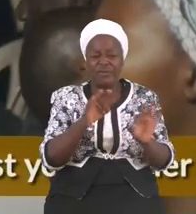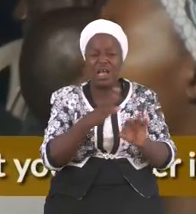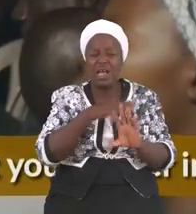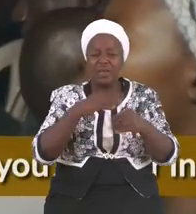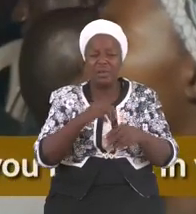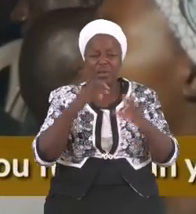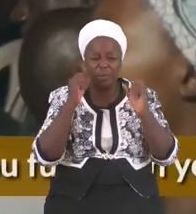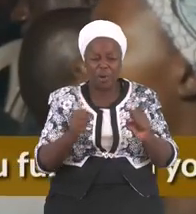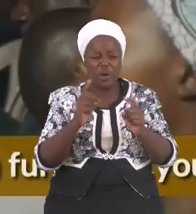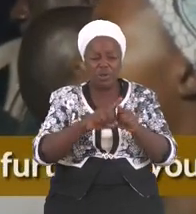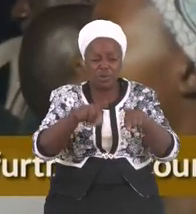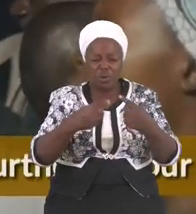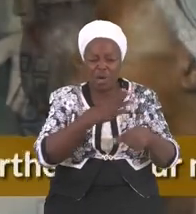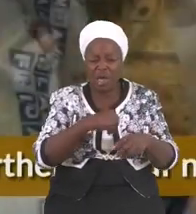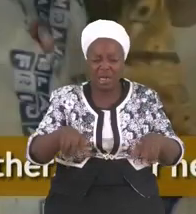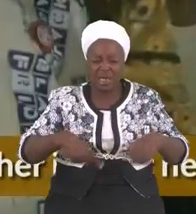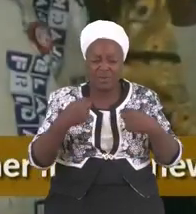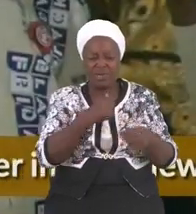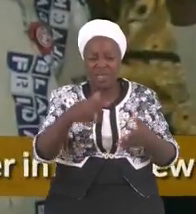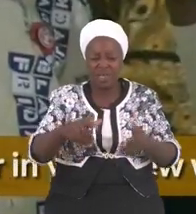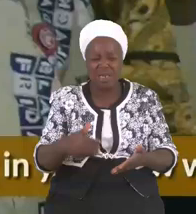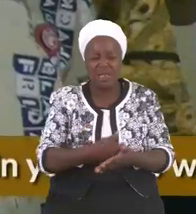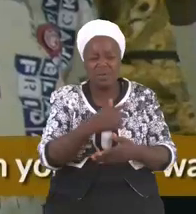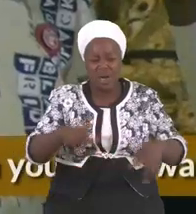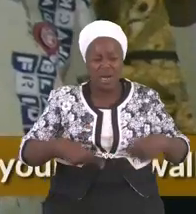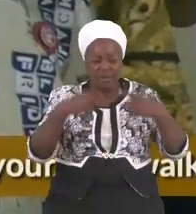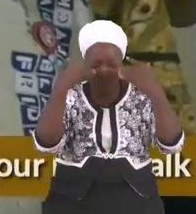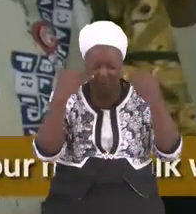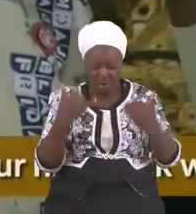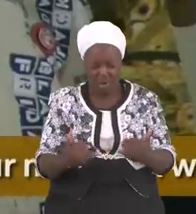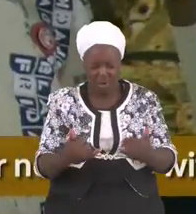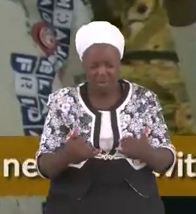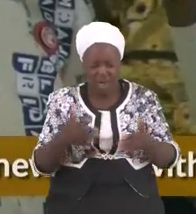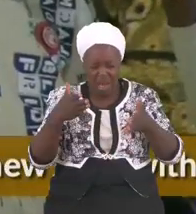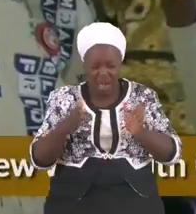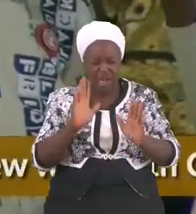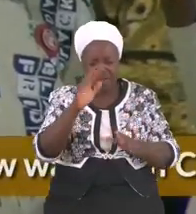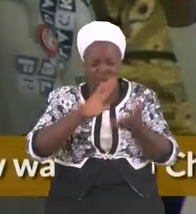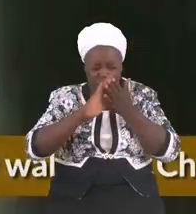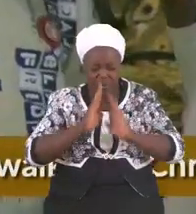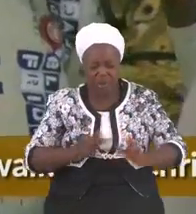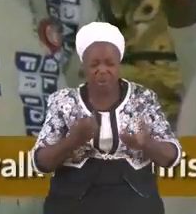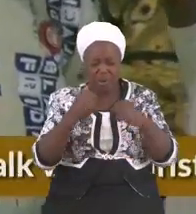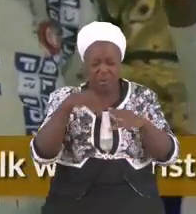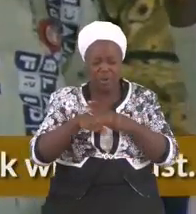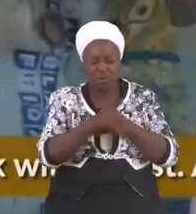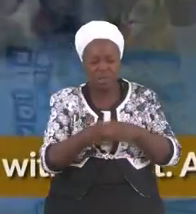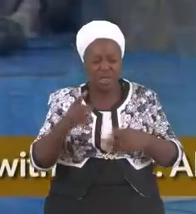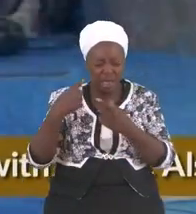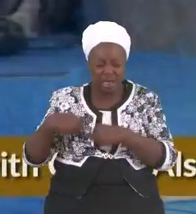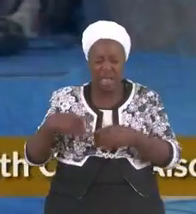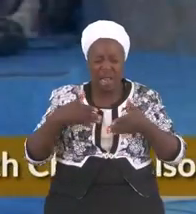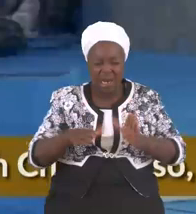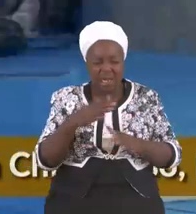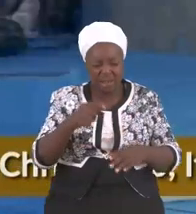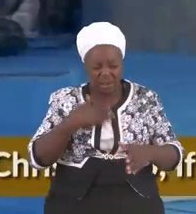and live a new life right now. Let your peace come into their heart. Let your joy come